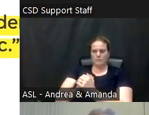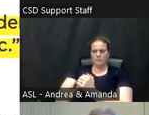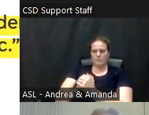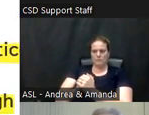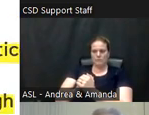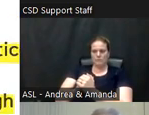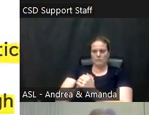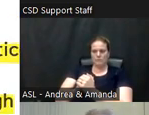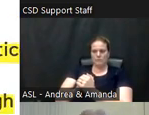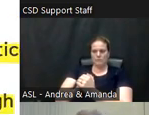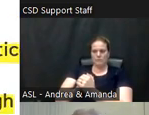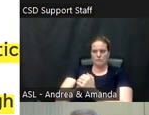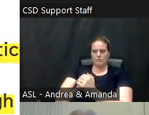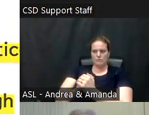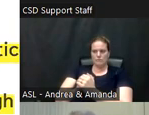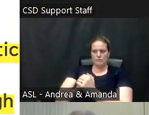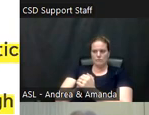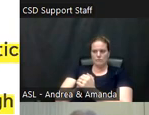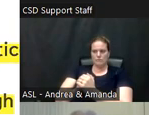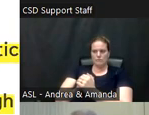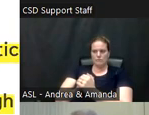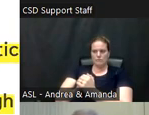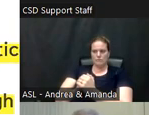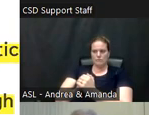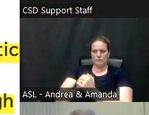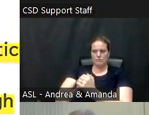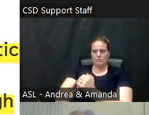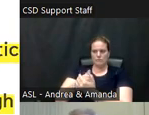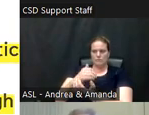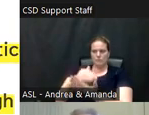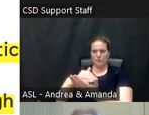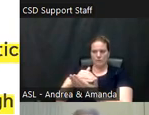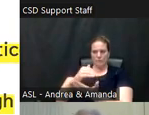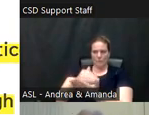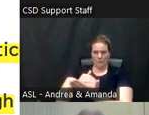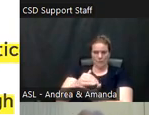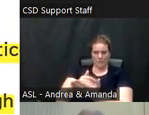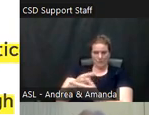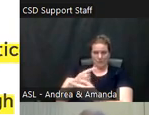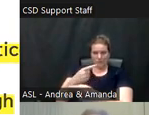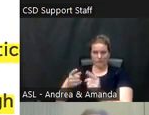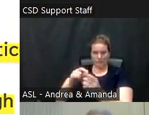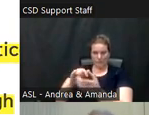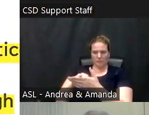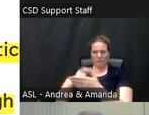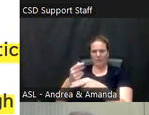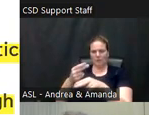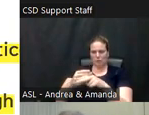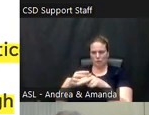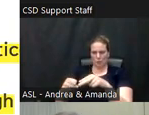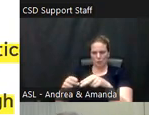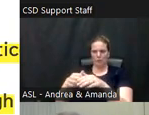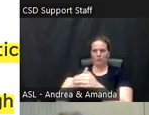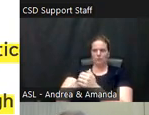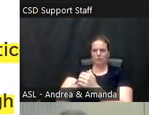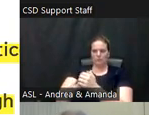Next slide, please. And then the list that was made out was a little bit shorter at the April 26th